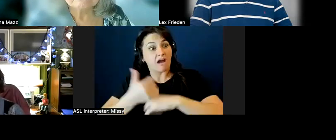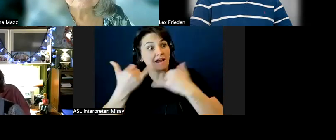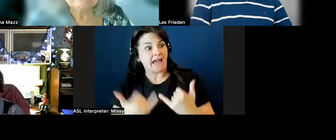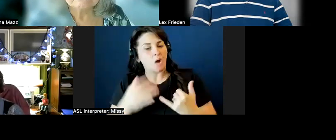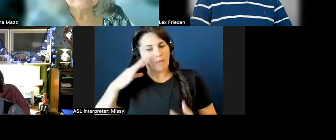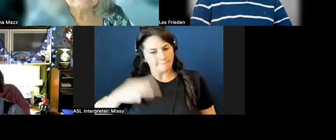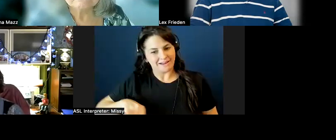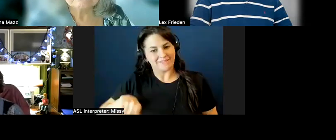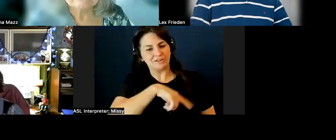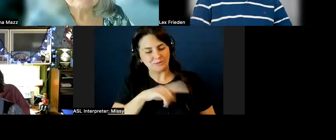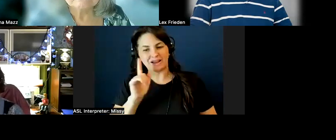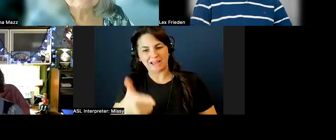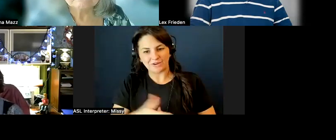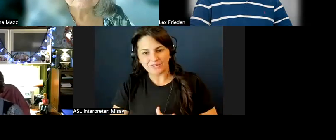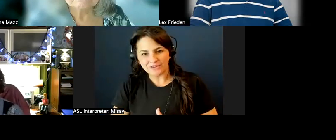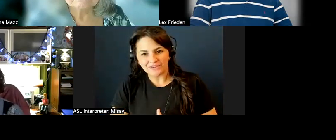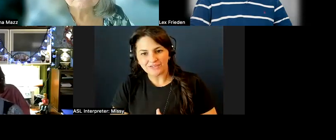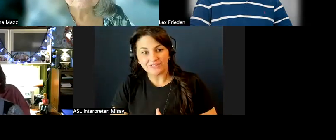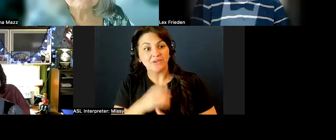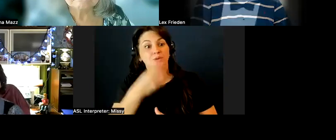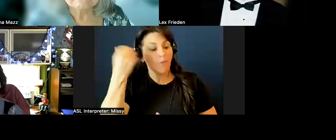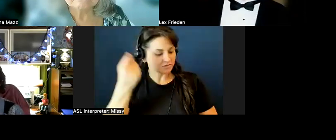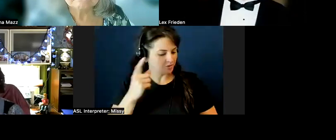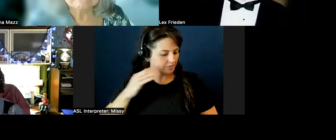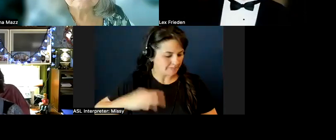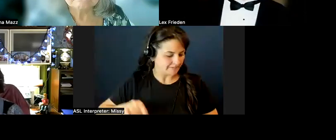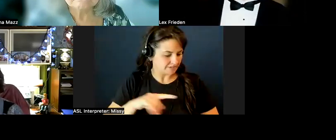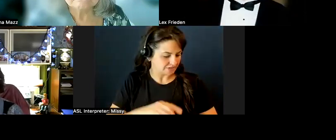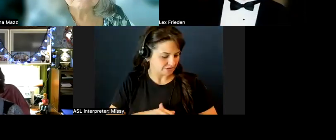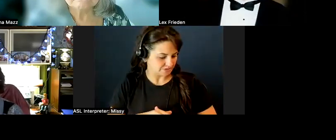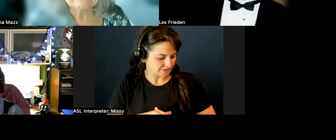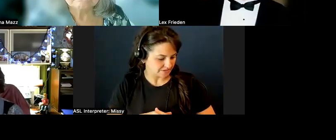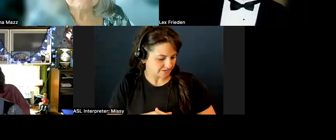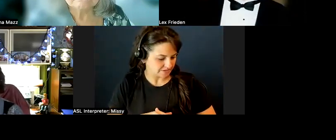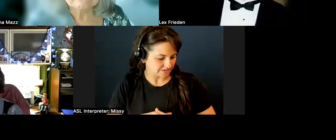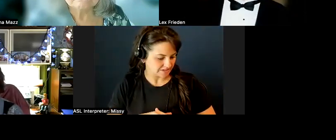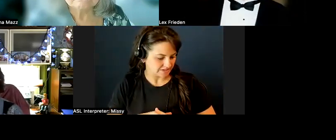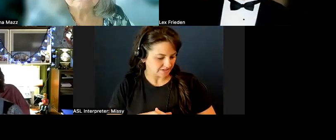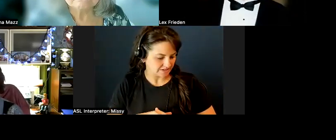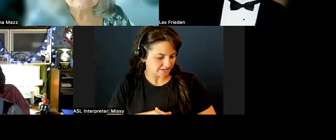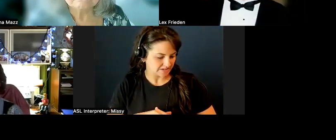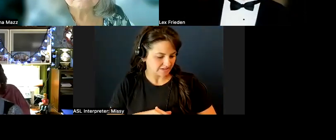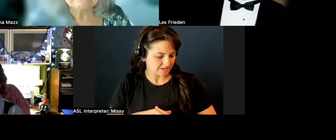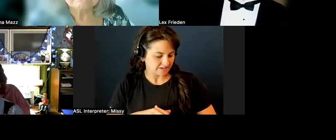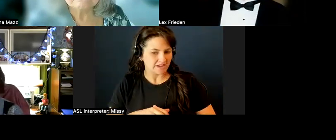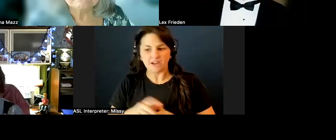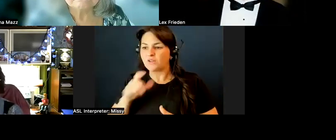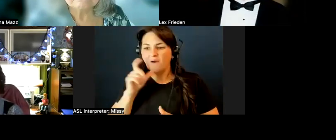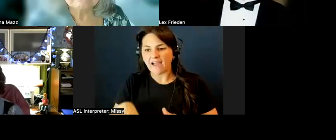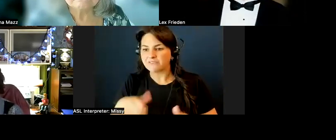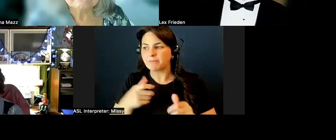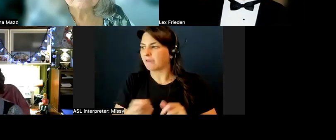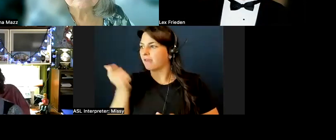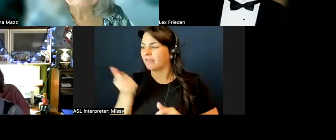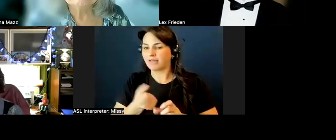later, benefit you later when you're older, or benefit you should your family member become disabled. You don't have to be displaced from your home because